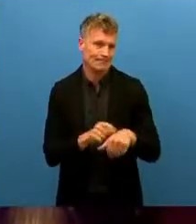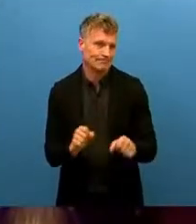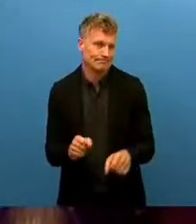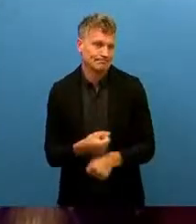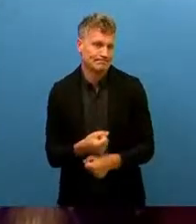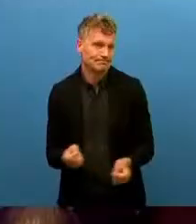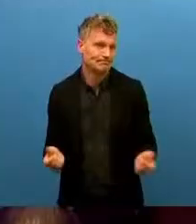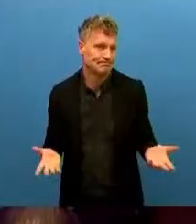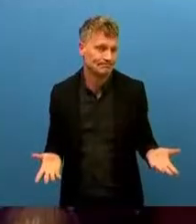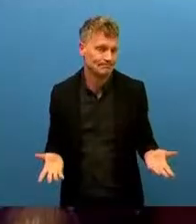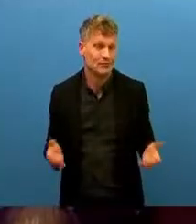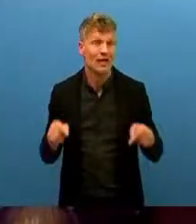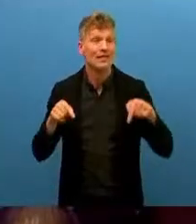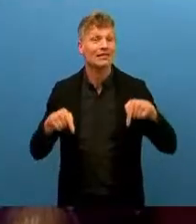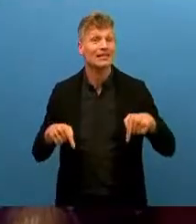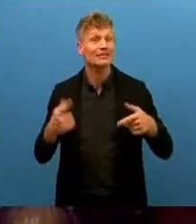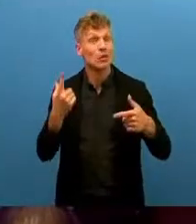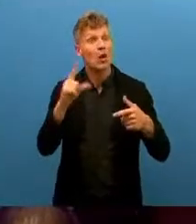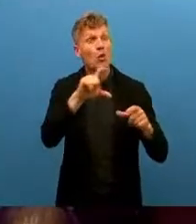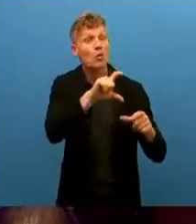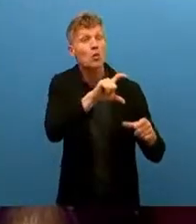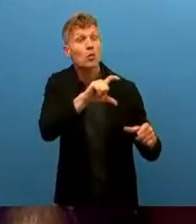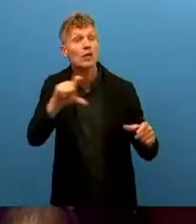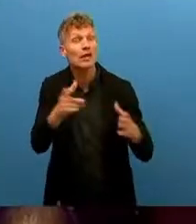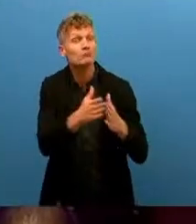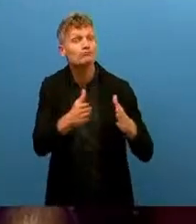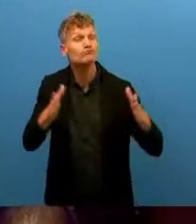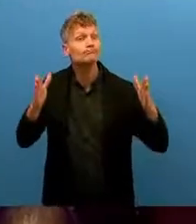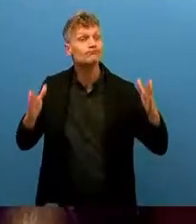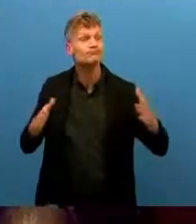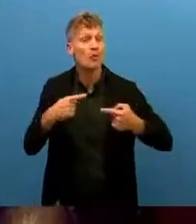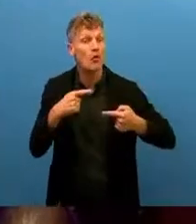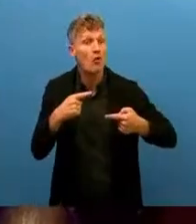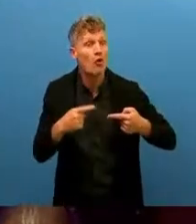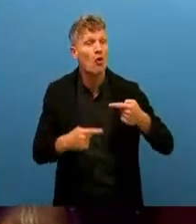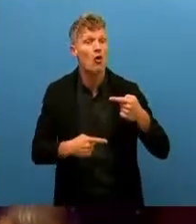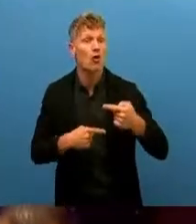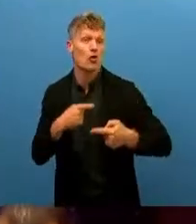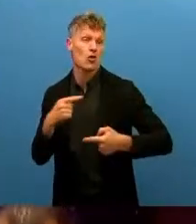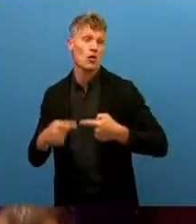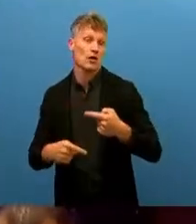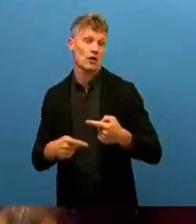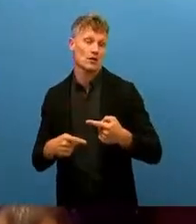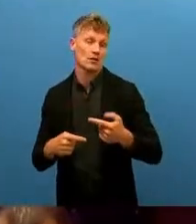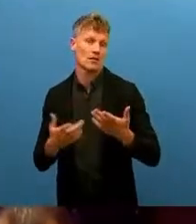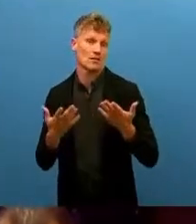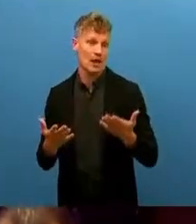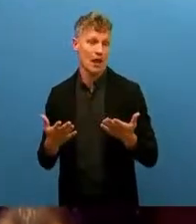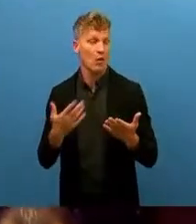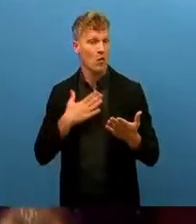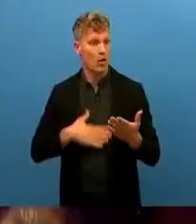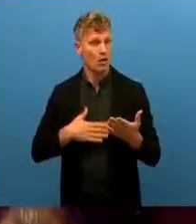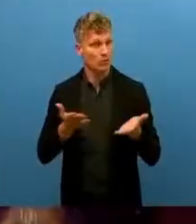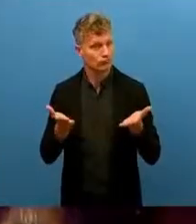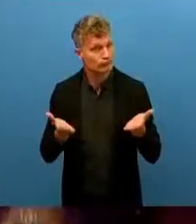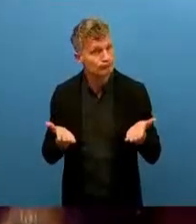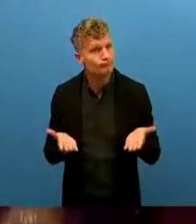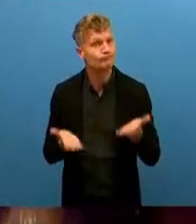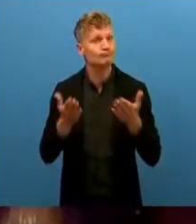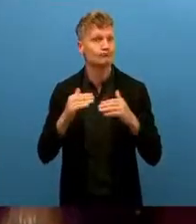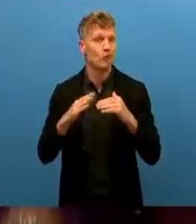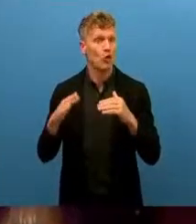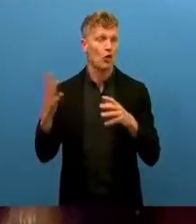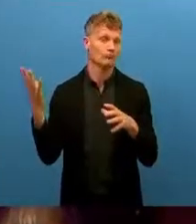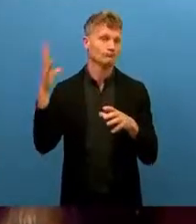an ongoing enterprise to enhance the participation of Indigenous peoples in the UN,